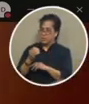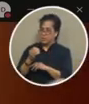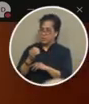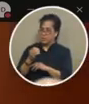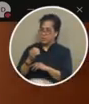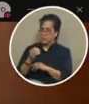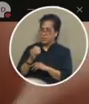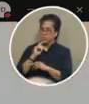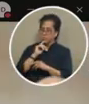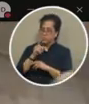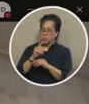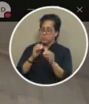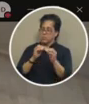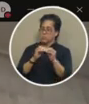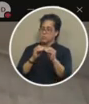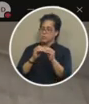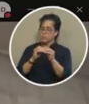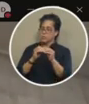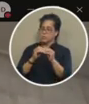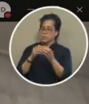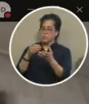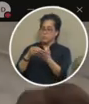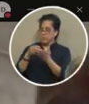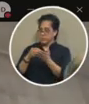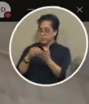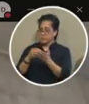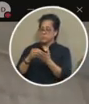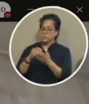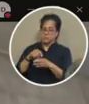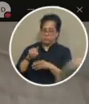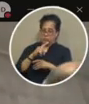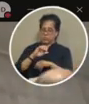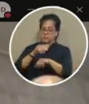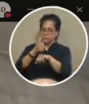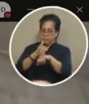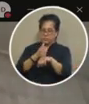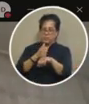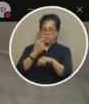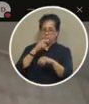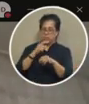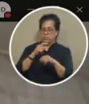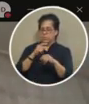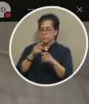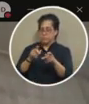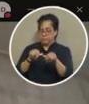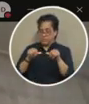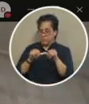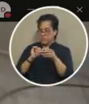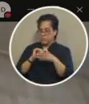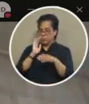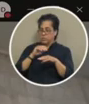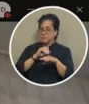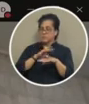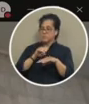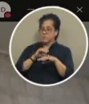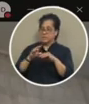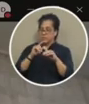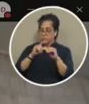There are additional funds that were established for areas that don't impact El Paso. But what I